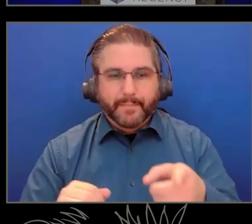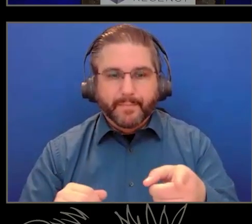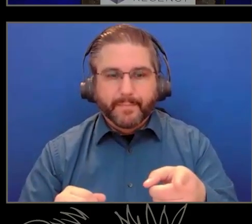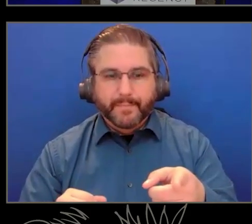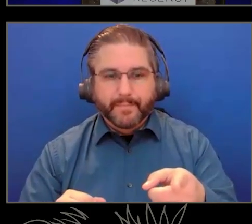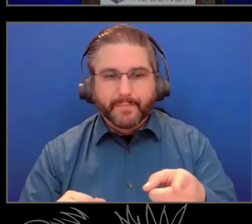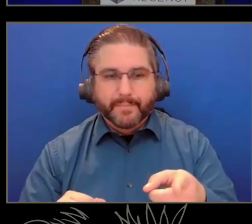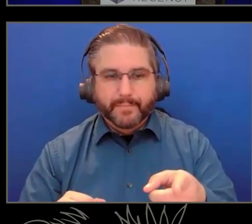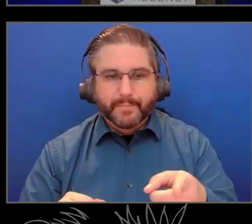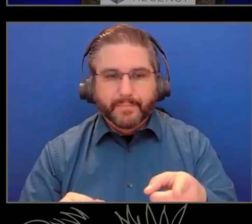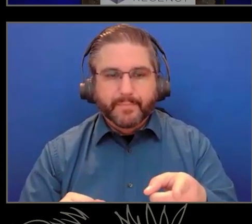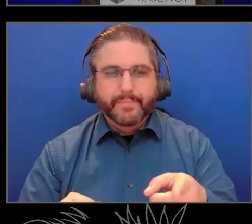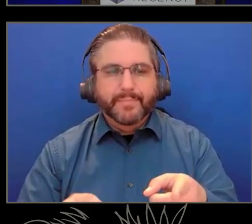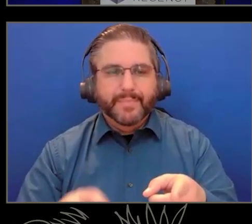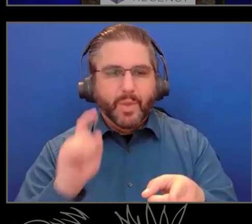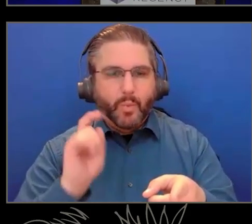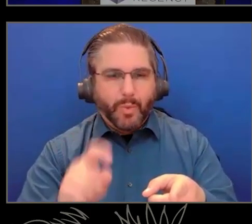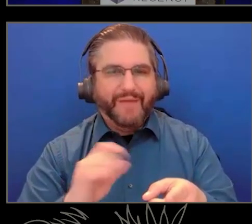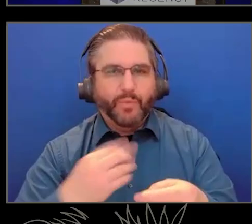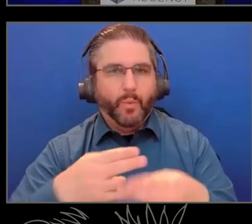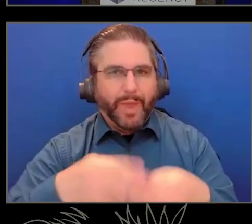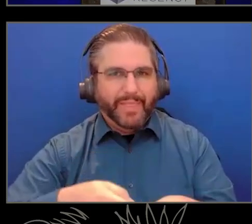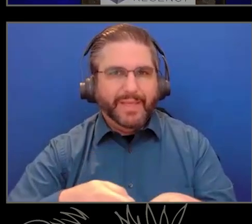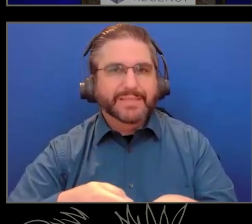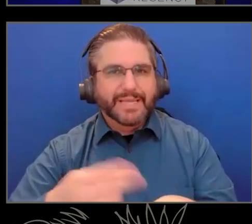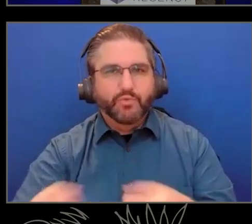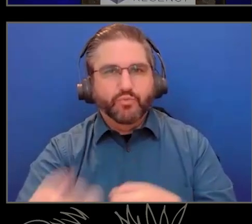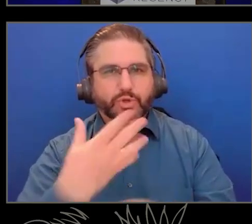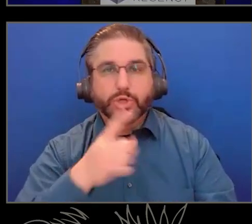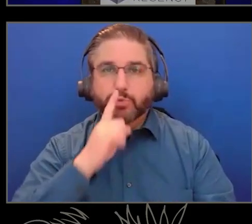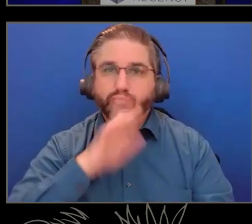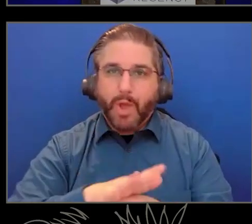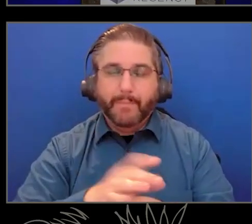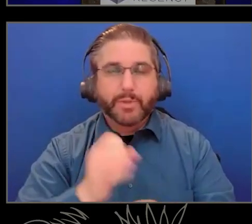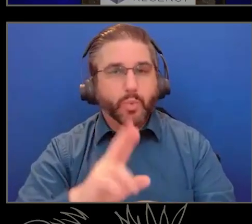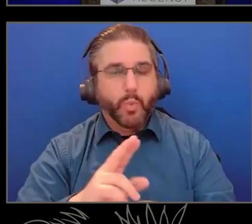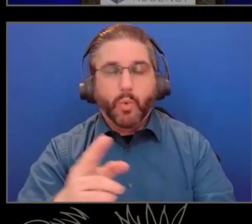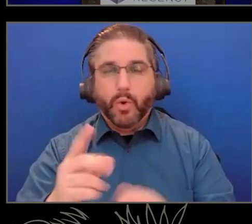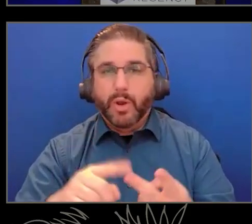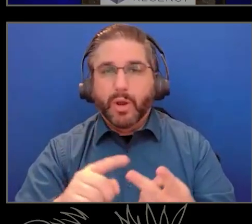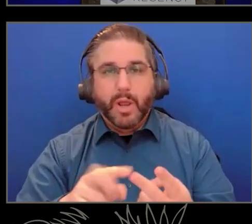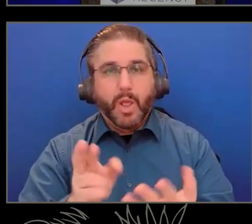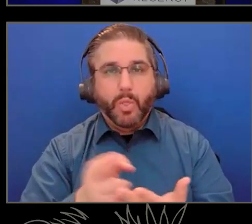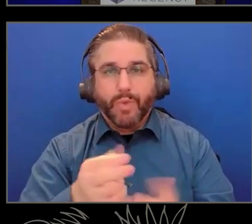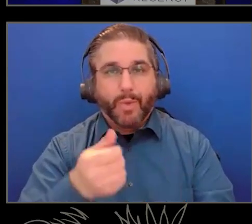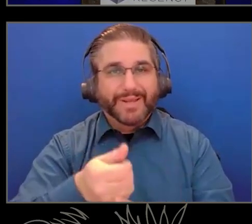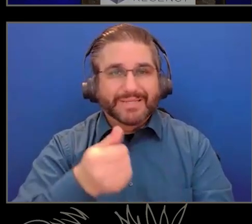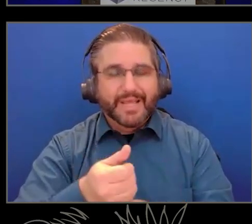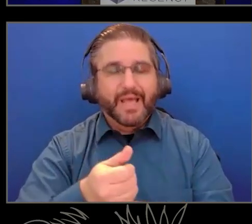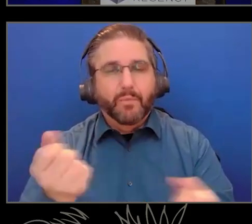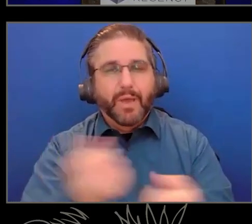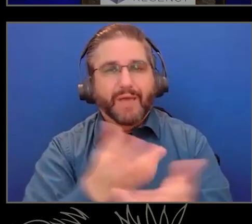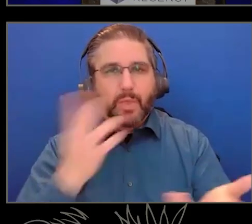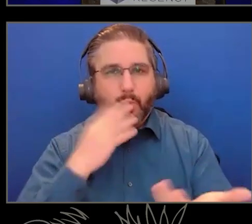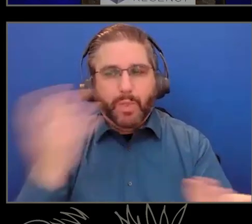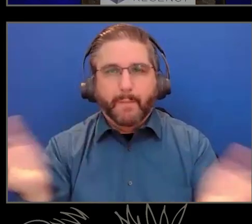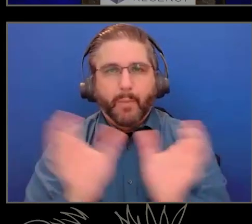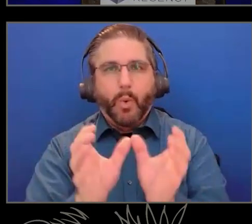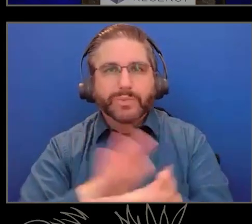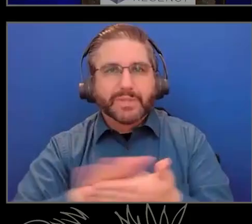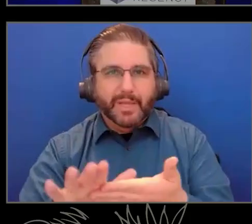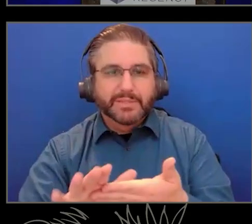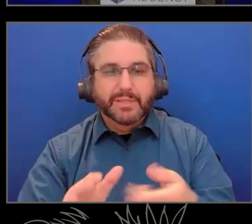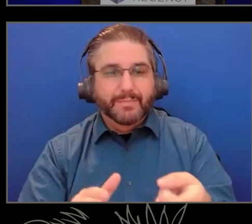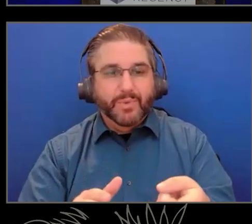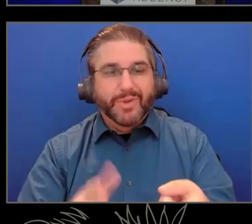And we do need to wait this because this actually returns a promise. You can return either a promise or just the routes themselves so that everything kind of composes nice, because you may be